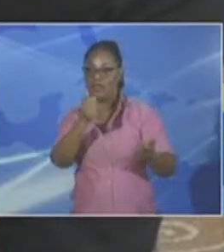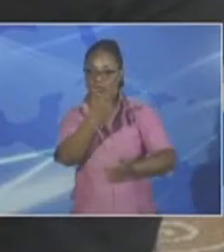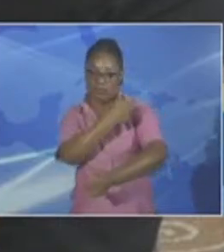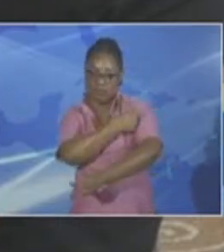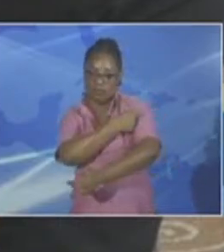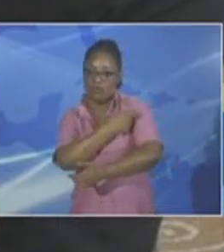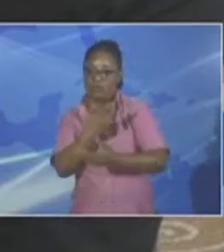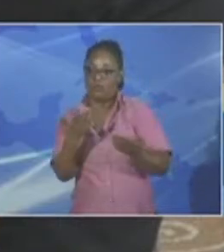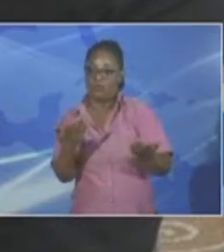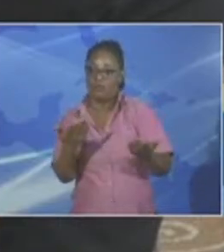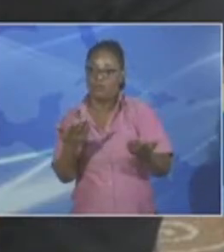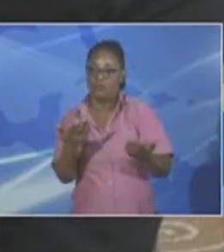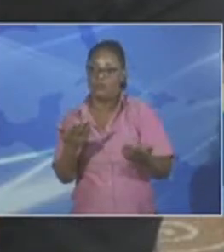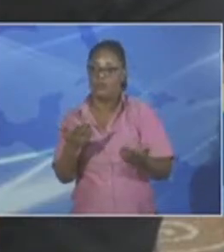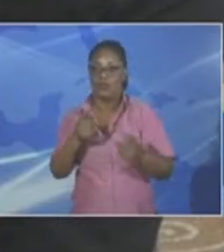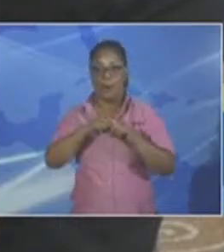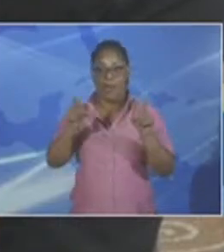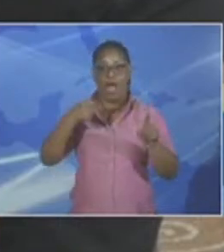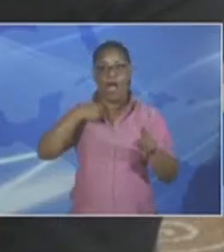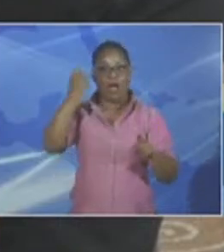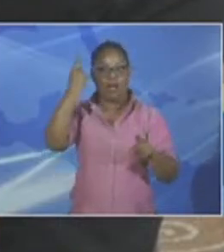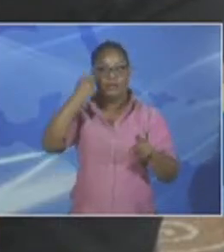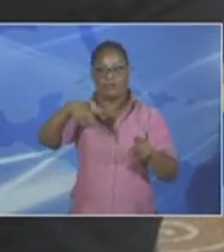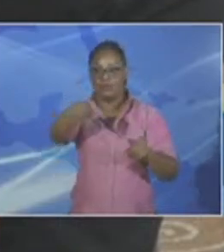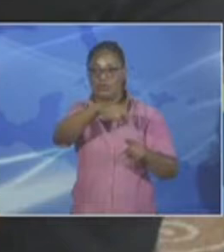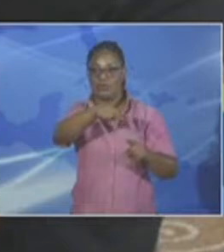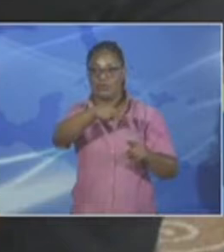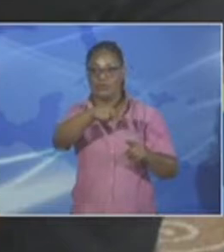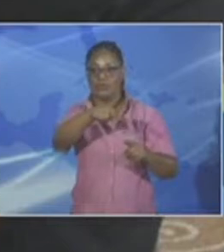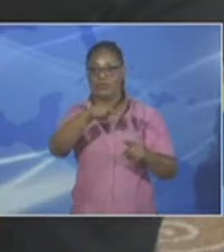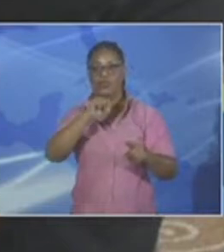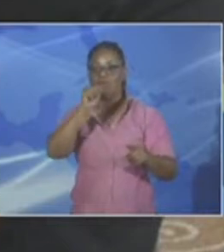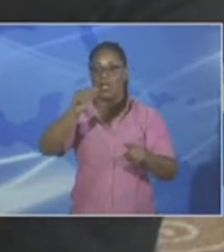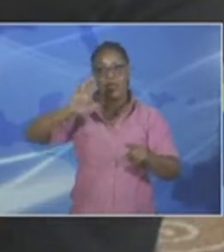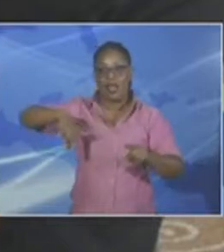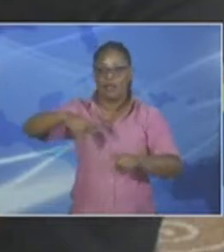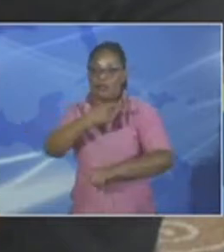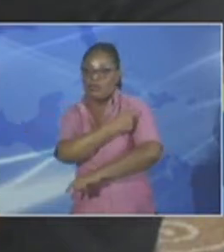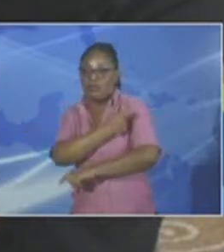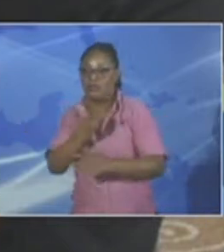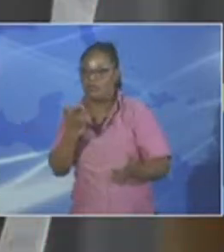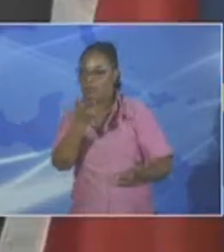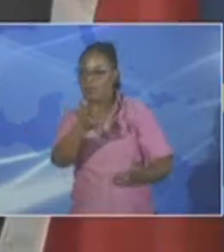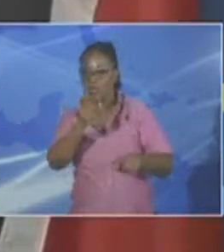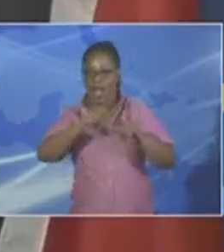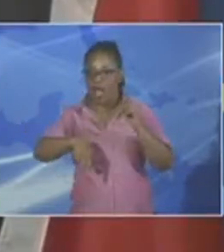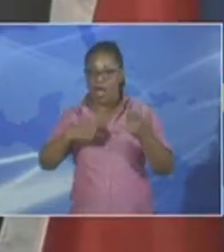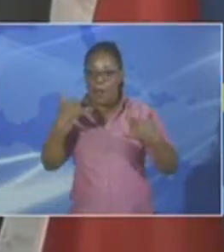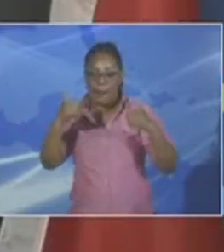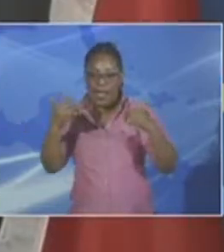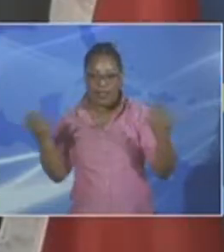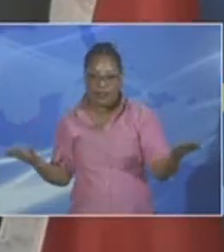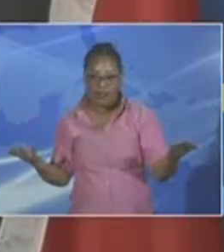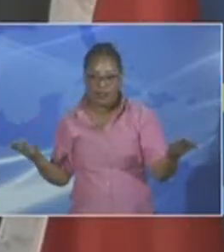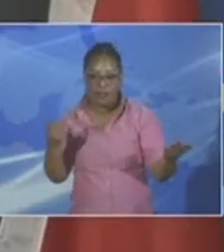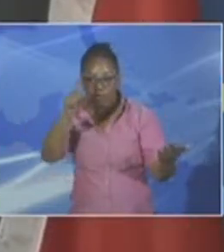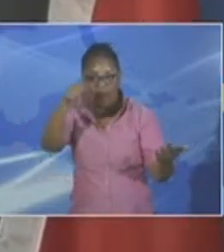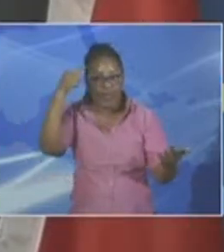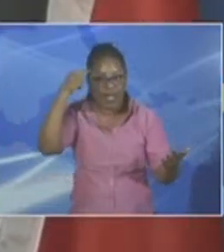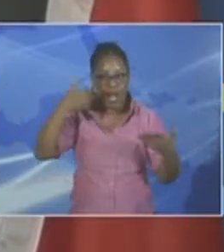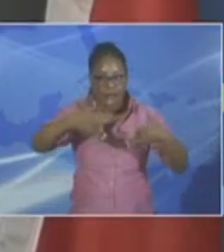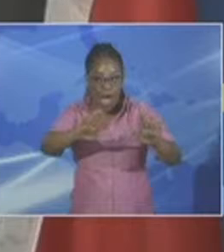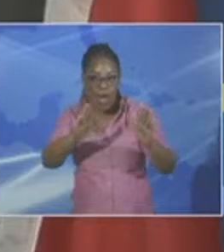or cannot participate in sports. Will you seek to open that up a bit? Well, that once we go to a